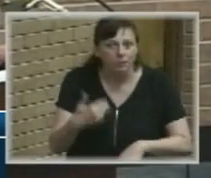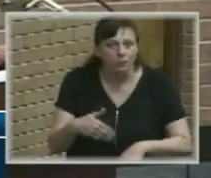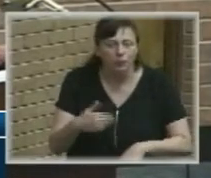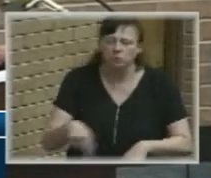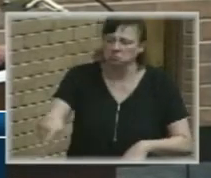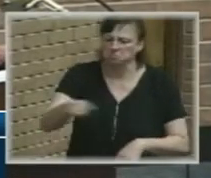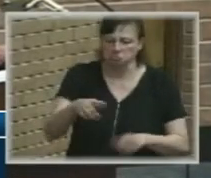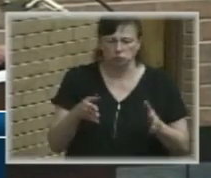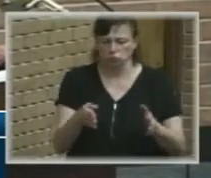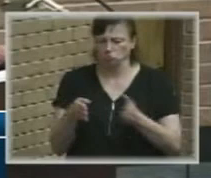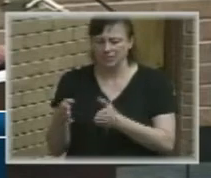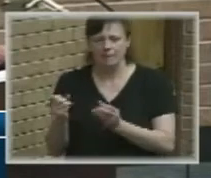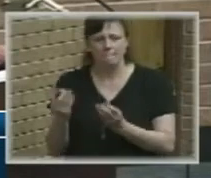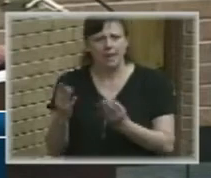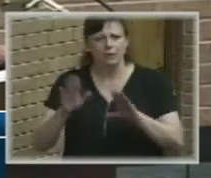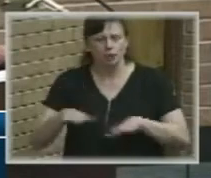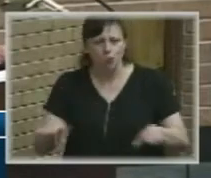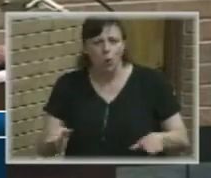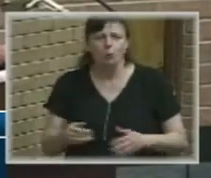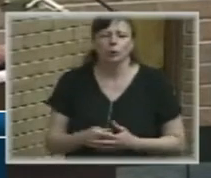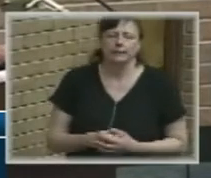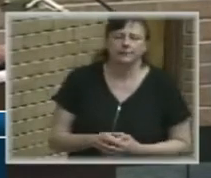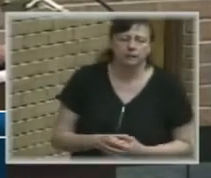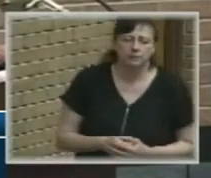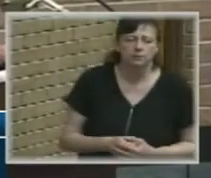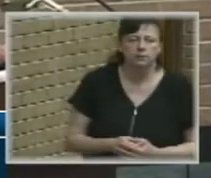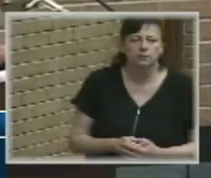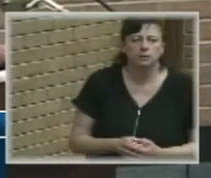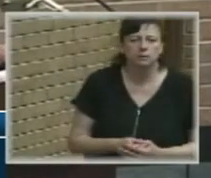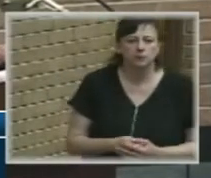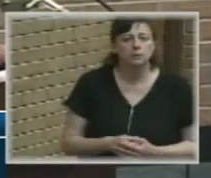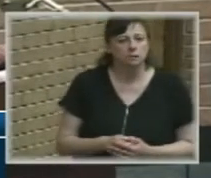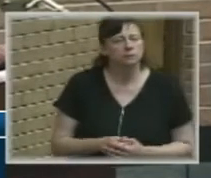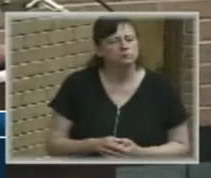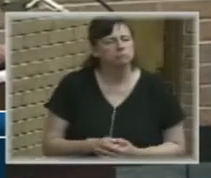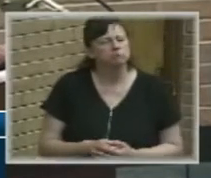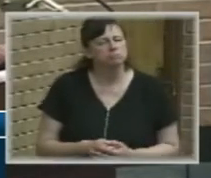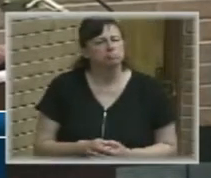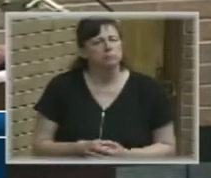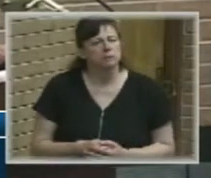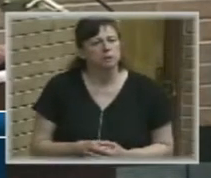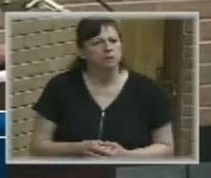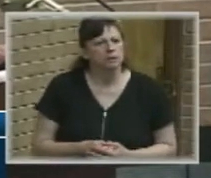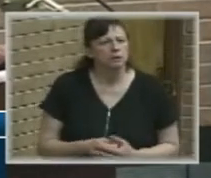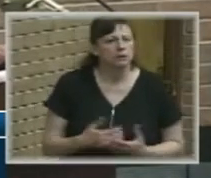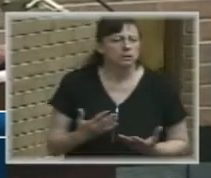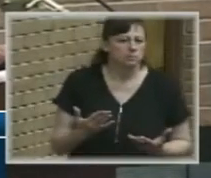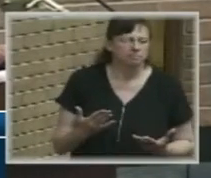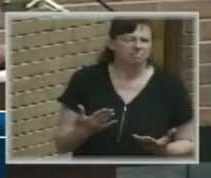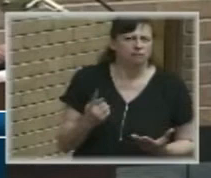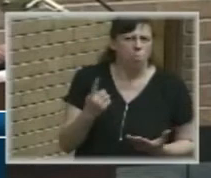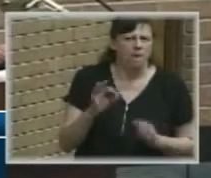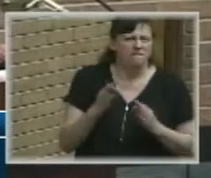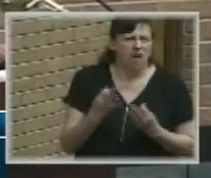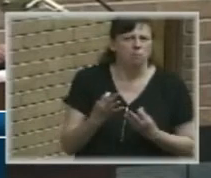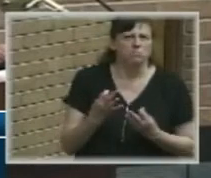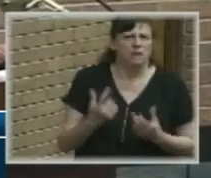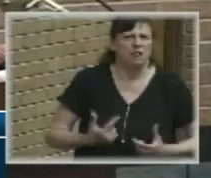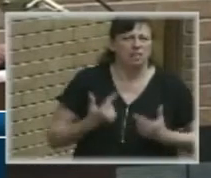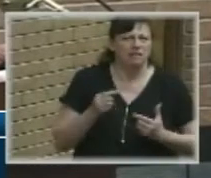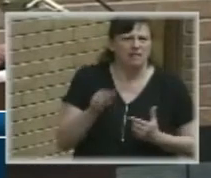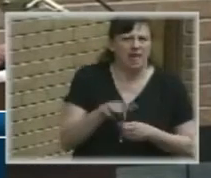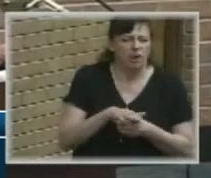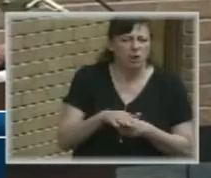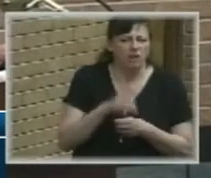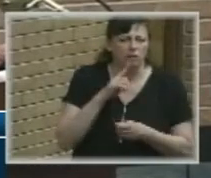now that mine are gone. But they've lived there, I bet you they've lived there well over 30 years.